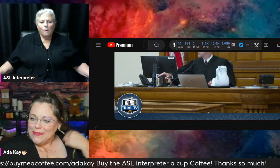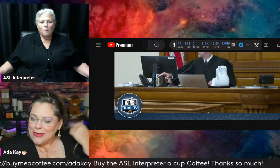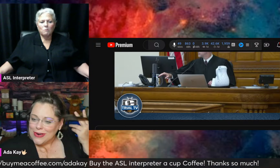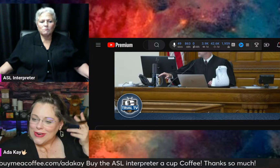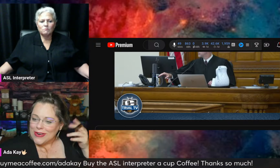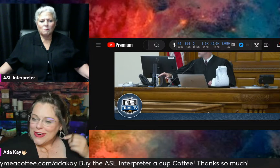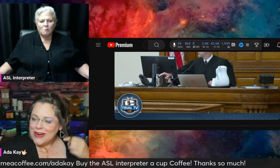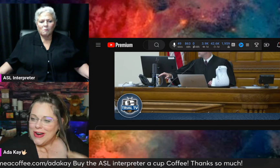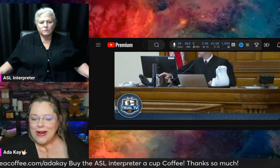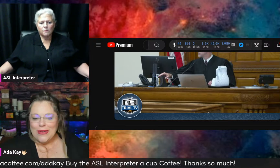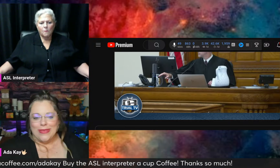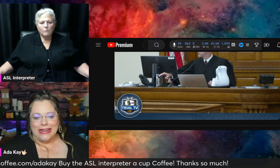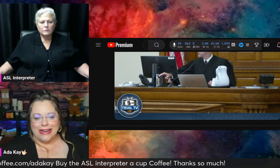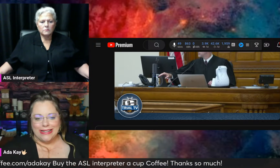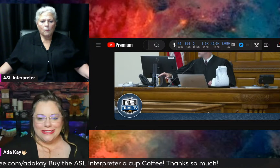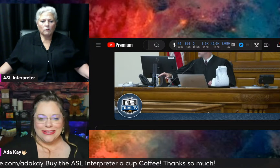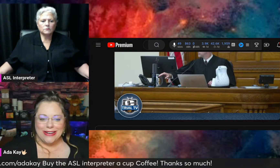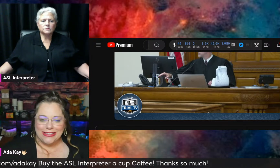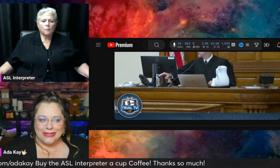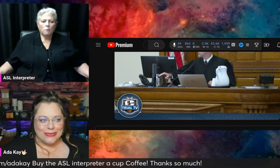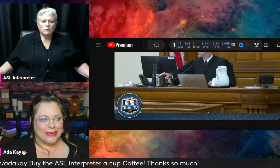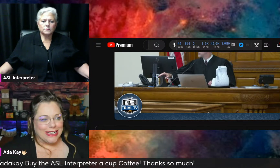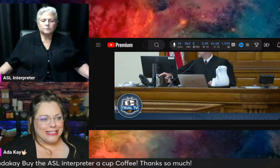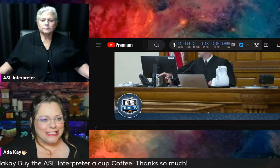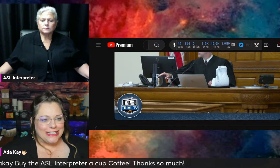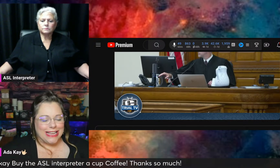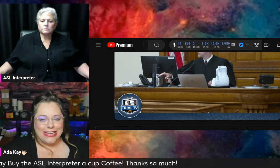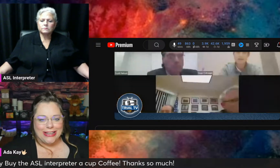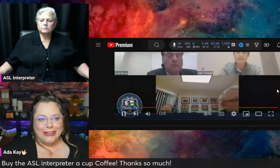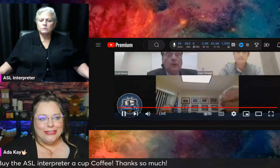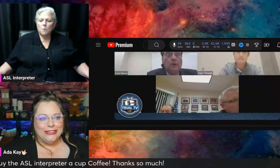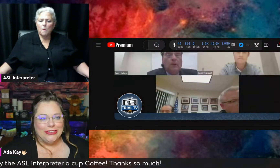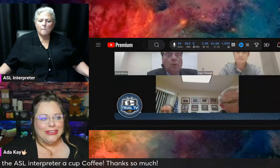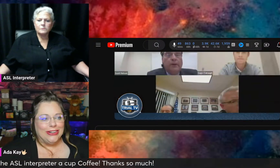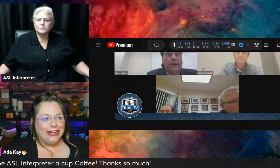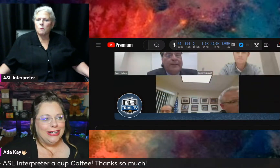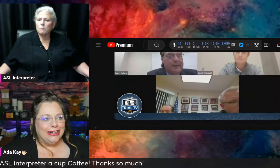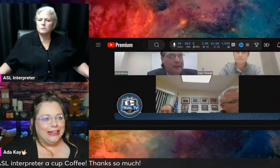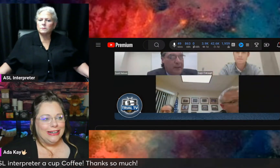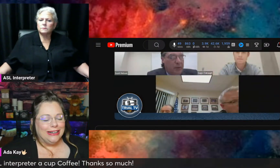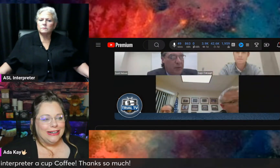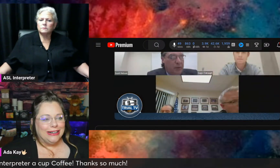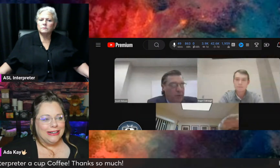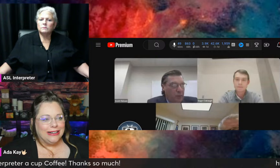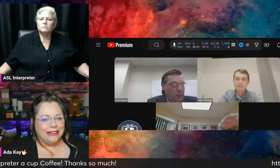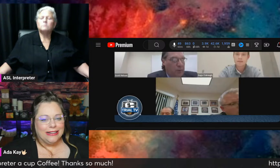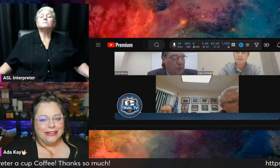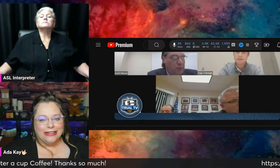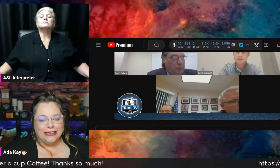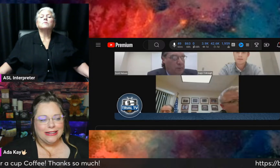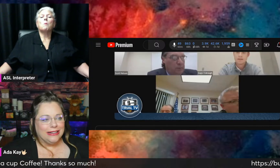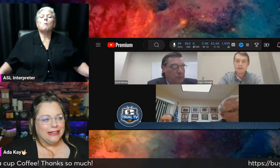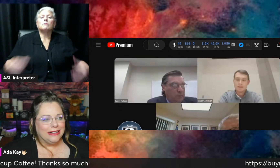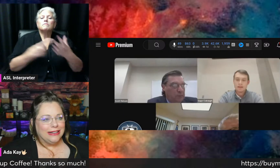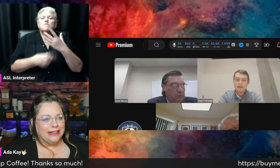a member. Oh my God, you're awesome, Braxton. Thank you. What testing did you do?